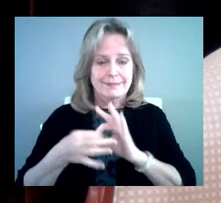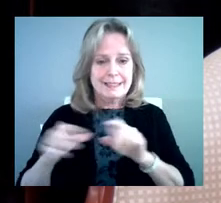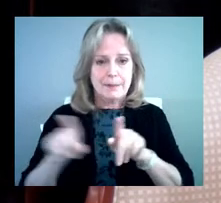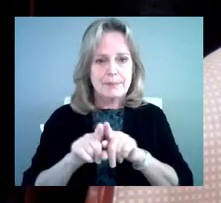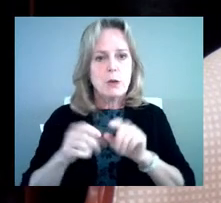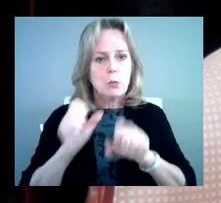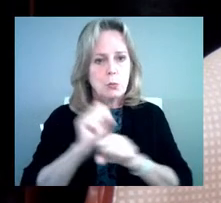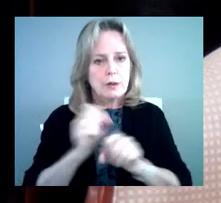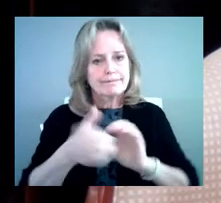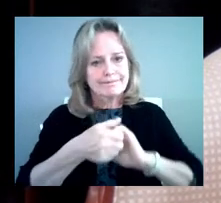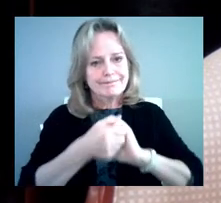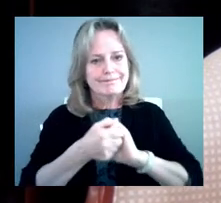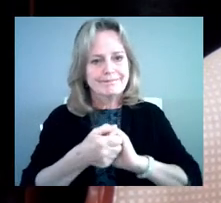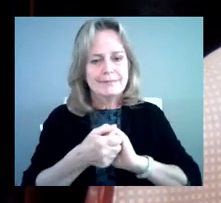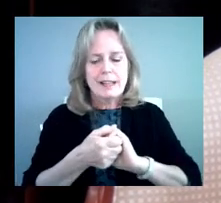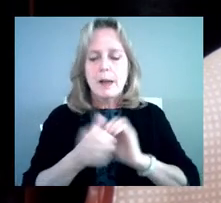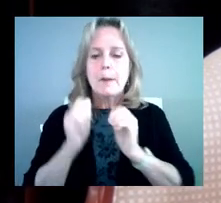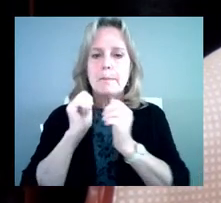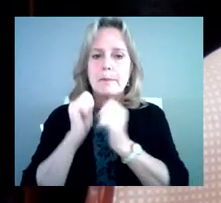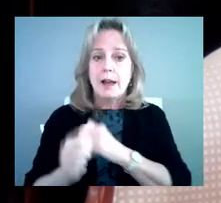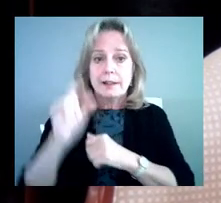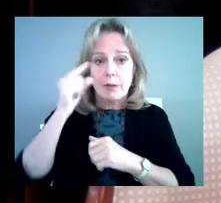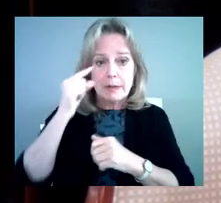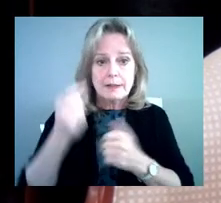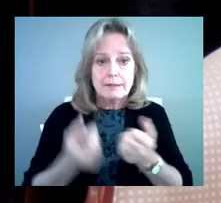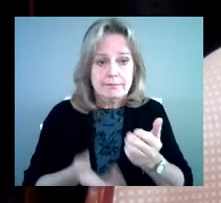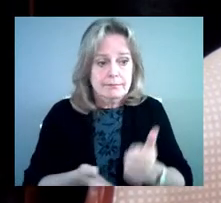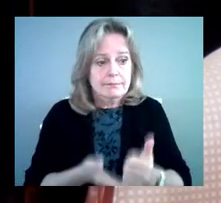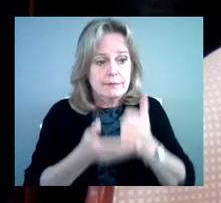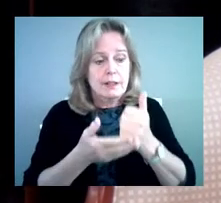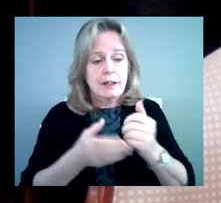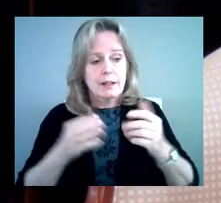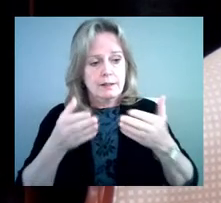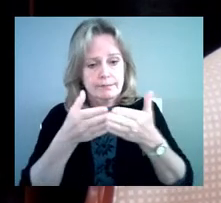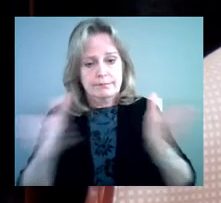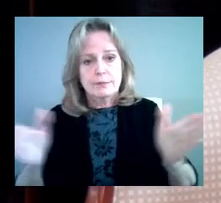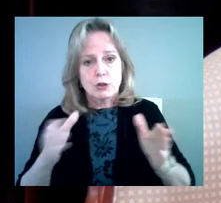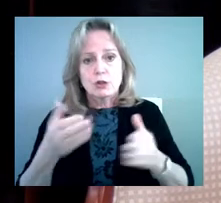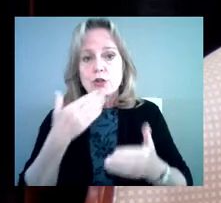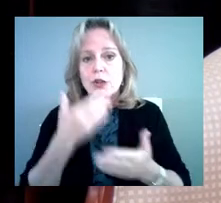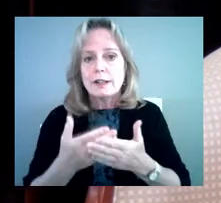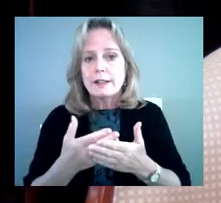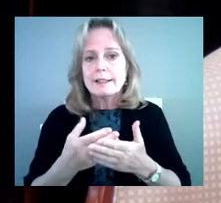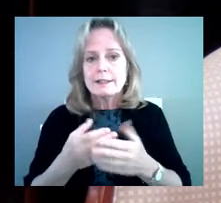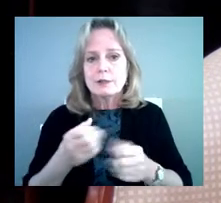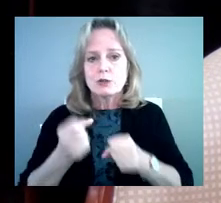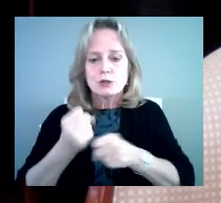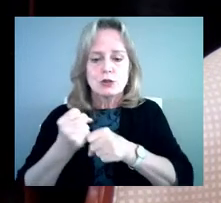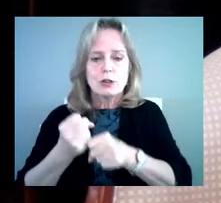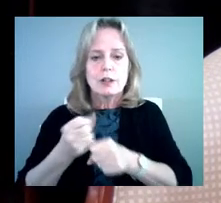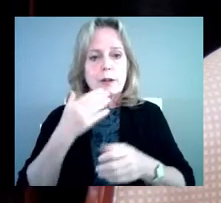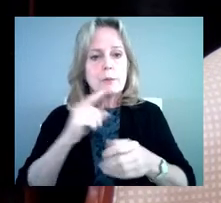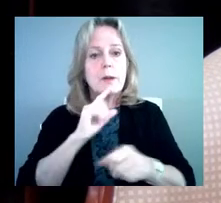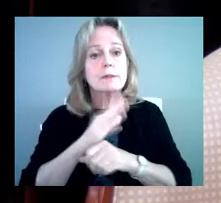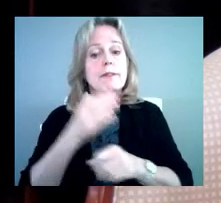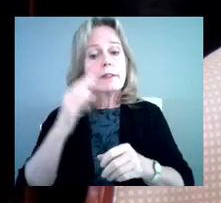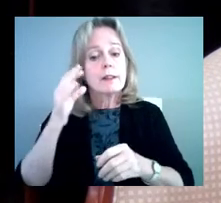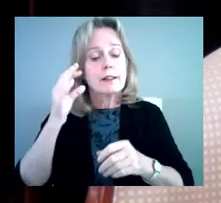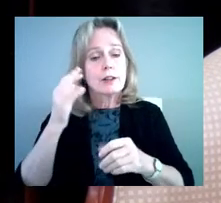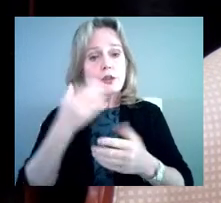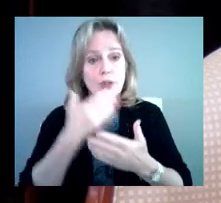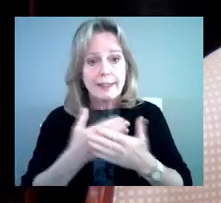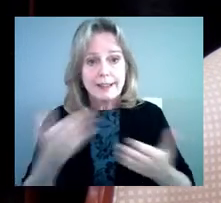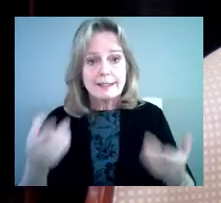and beyond government for the common good and to secure the promise of our future for our children and generations to come, and what a